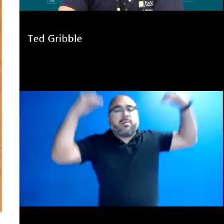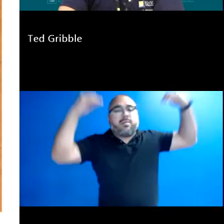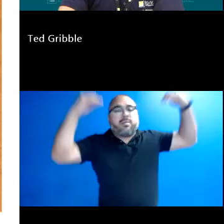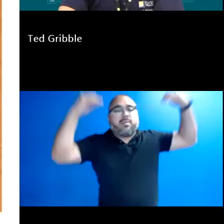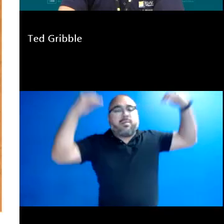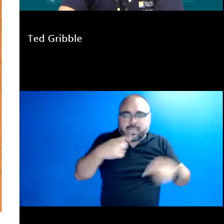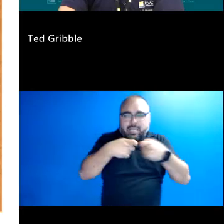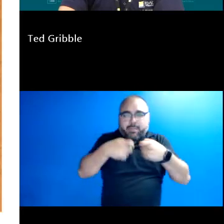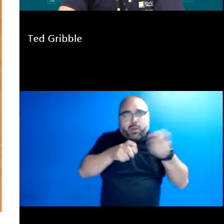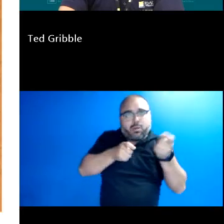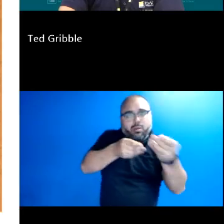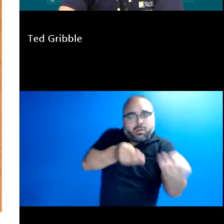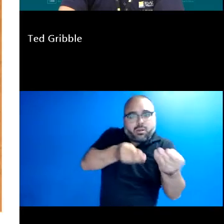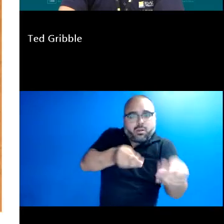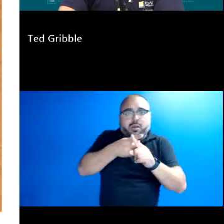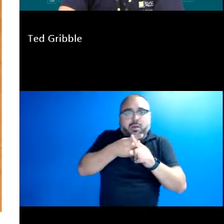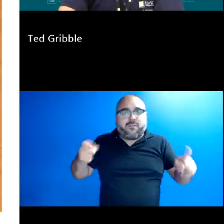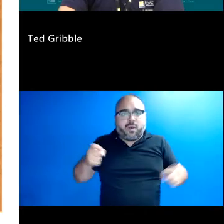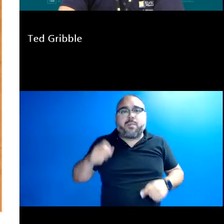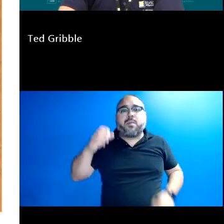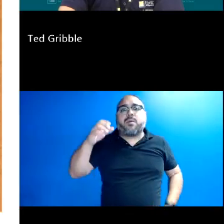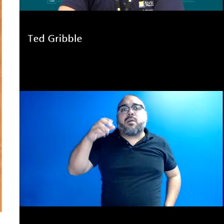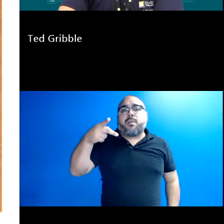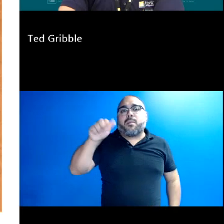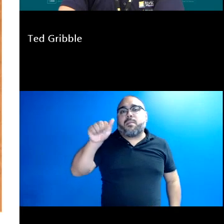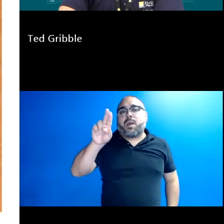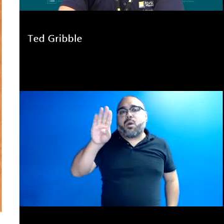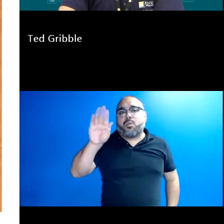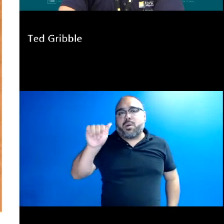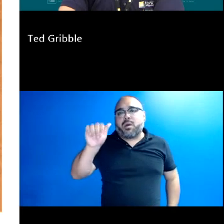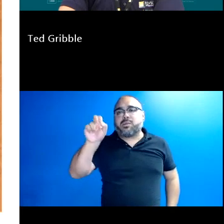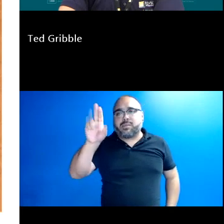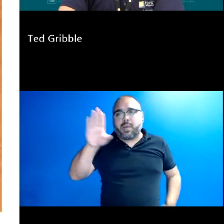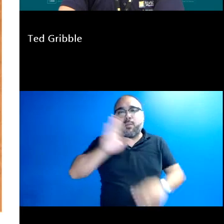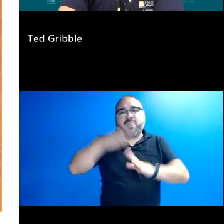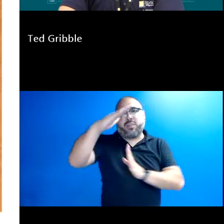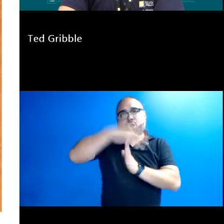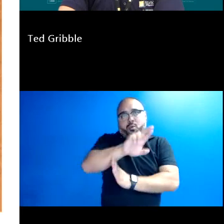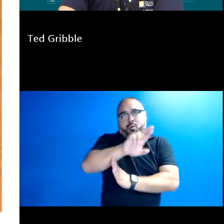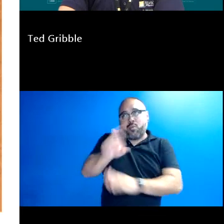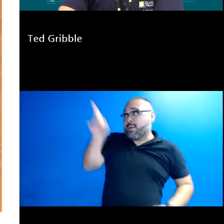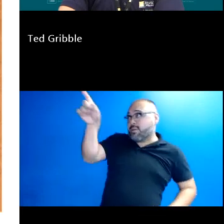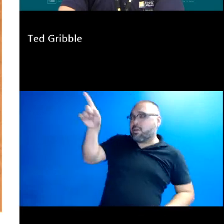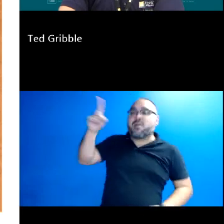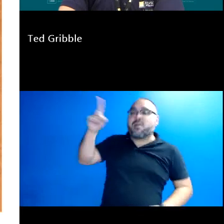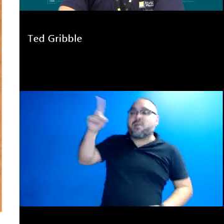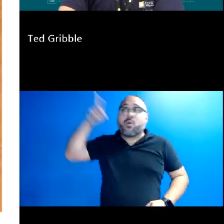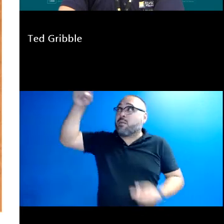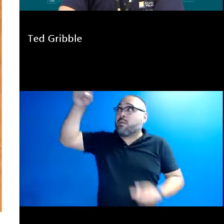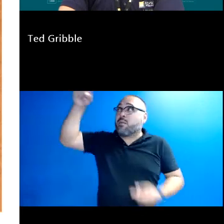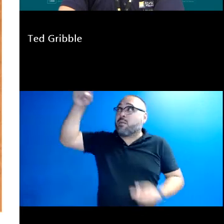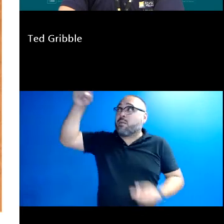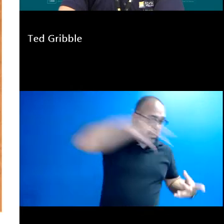something called the PSPS sub, which is up there on the top right. So in order to reach them, it goes through this high